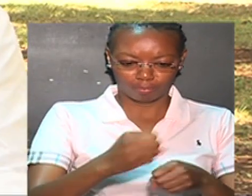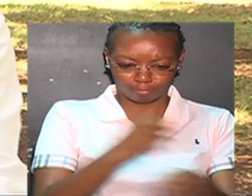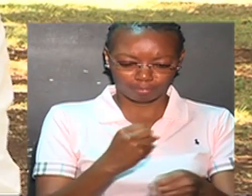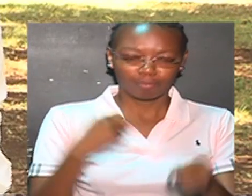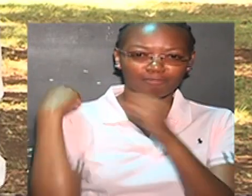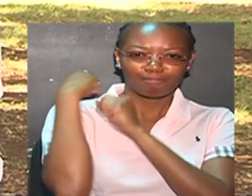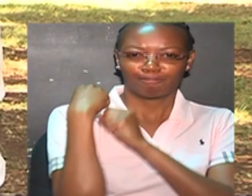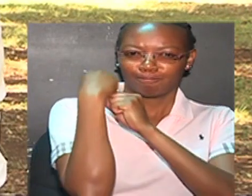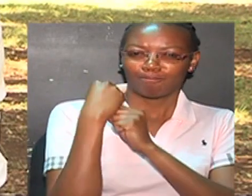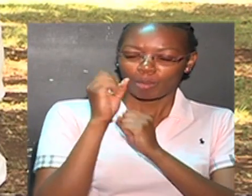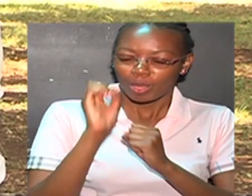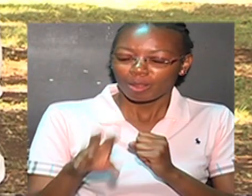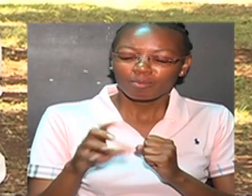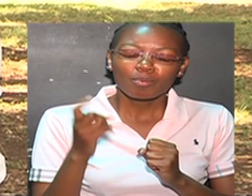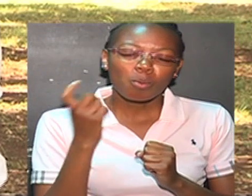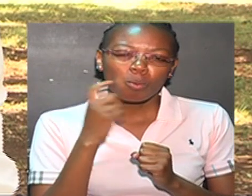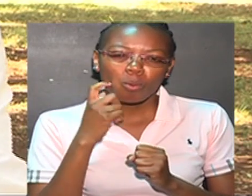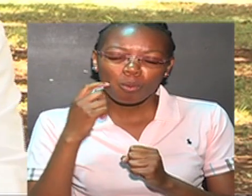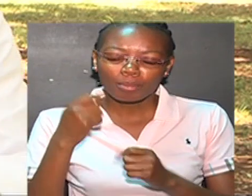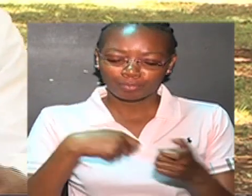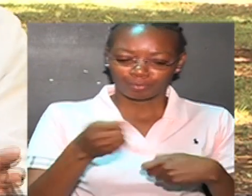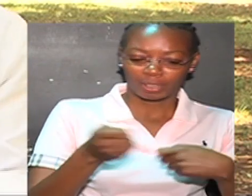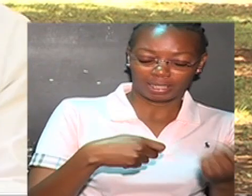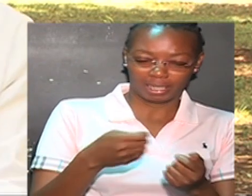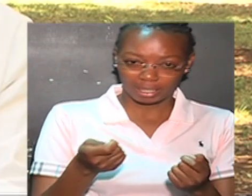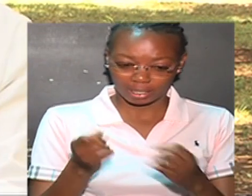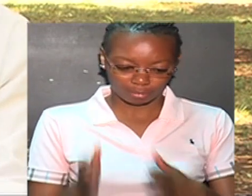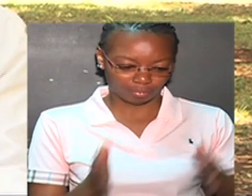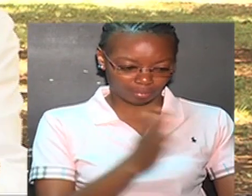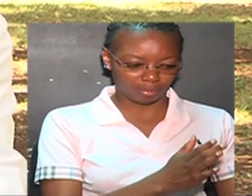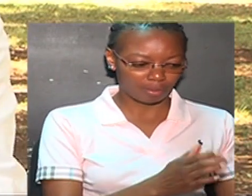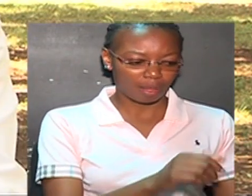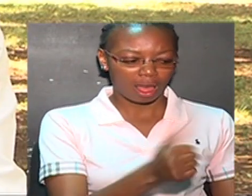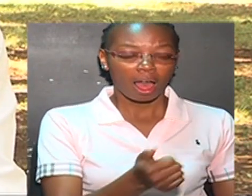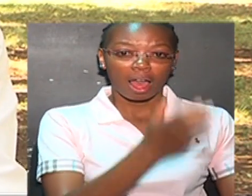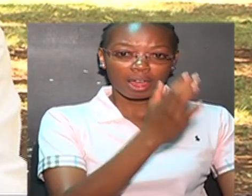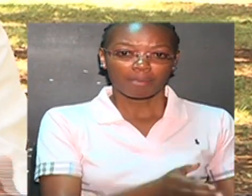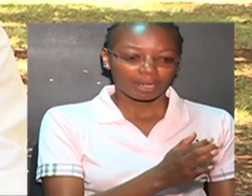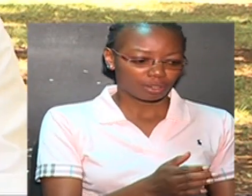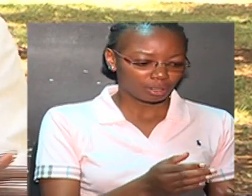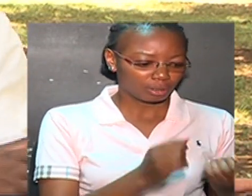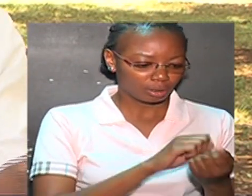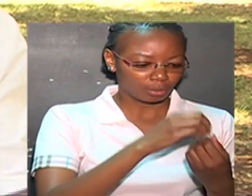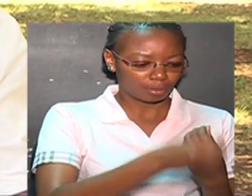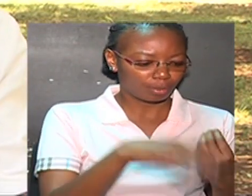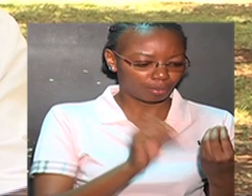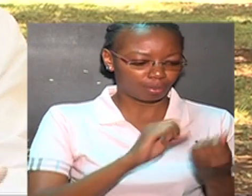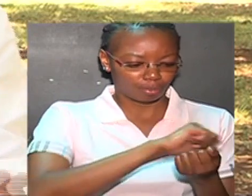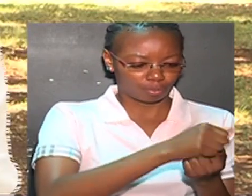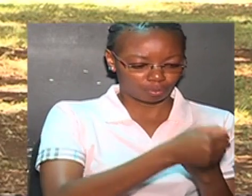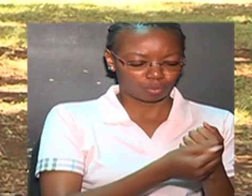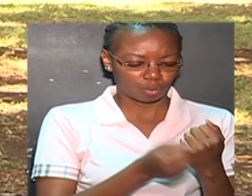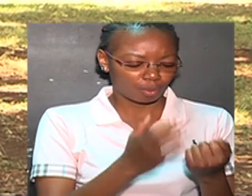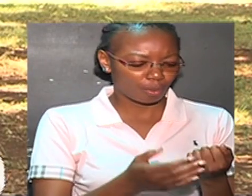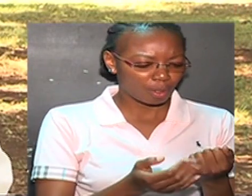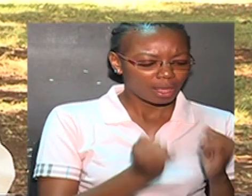and somebody else will harvest their potatoes and clean them and put them in a bag, the one who has just cleaned them will